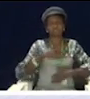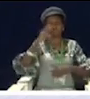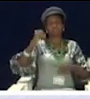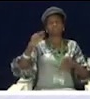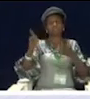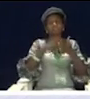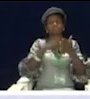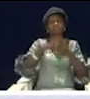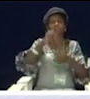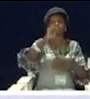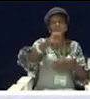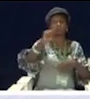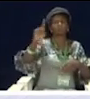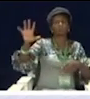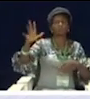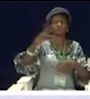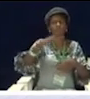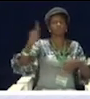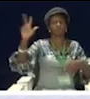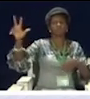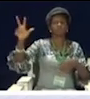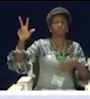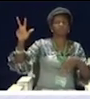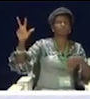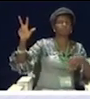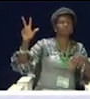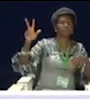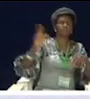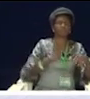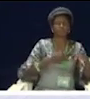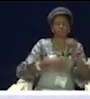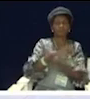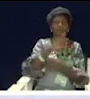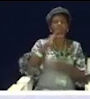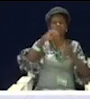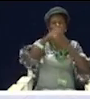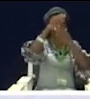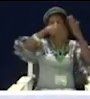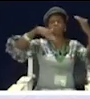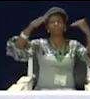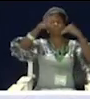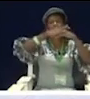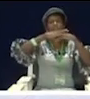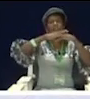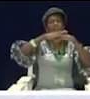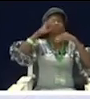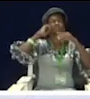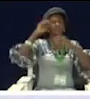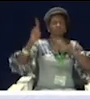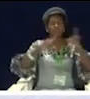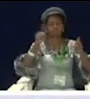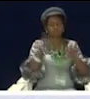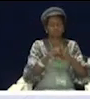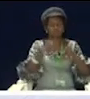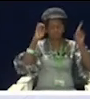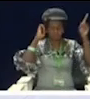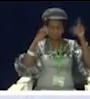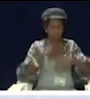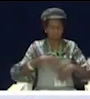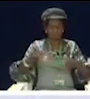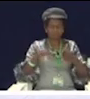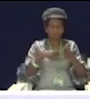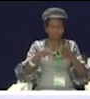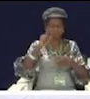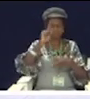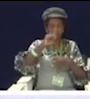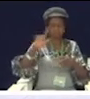Psalm 115, verse 3. Our God is in the heavens. He does as he pleases. Psalm 115, verse